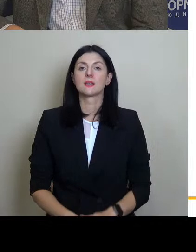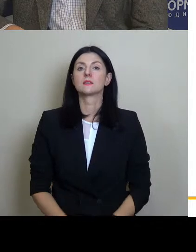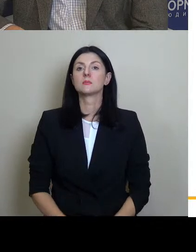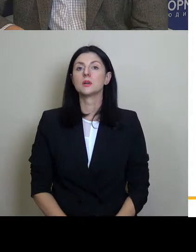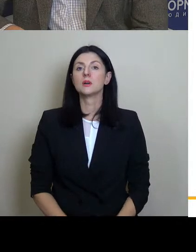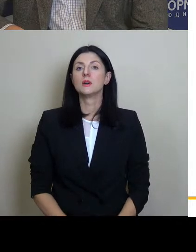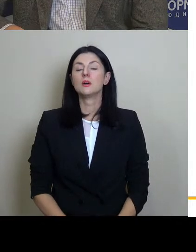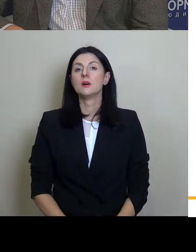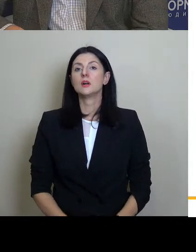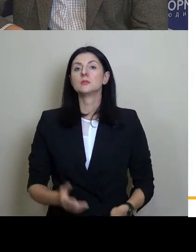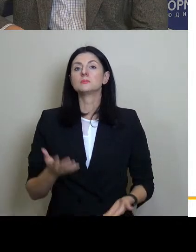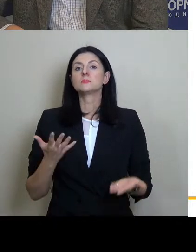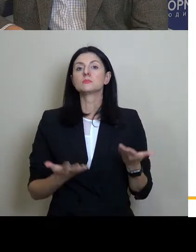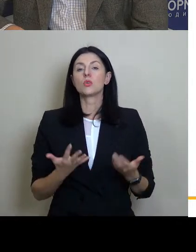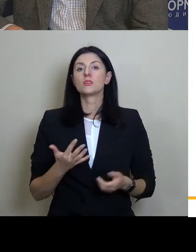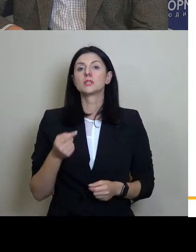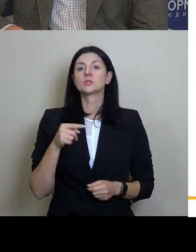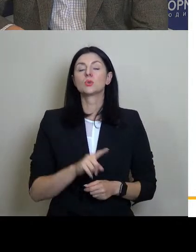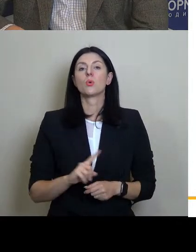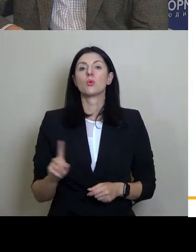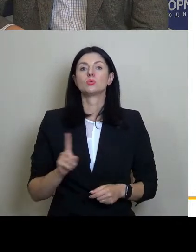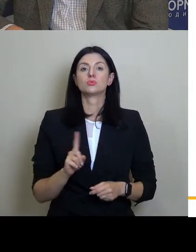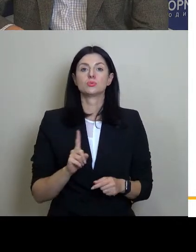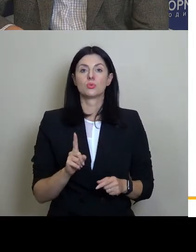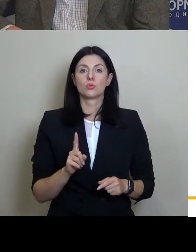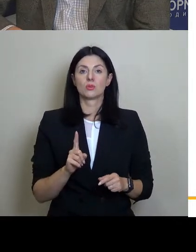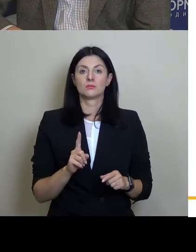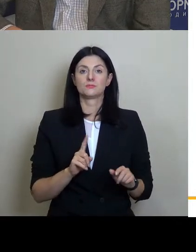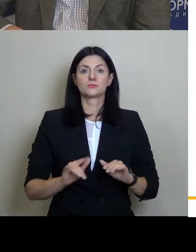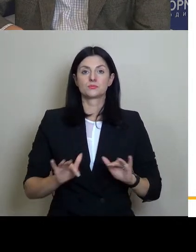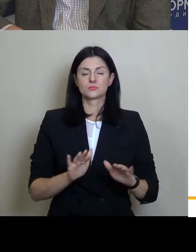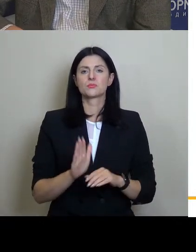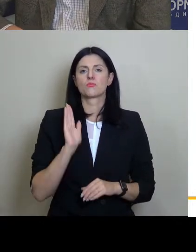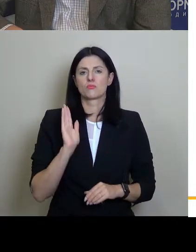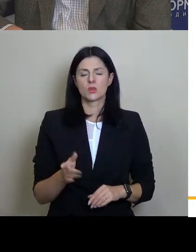from 670. So the probability